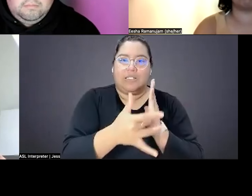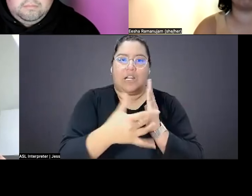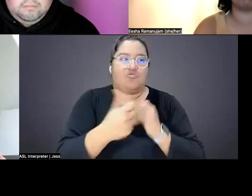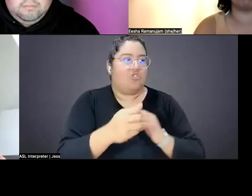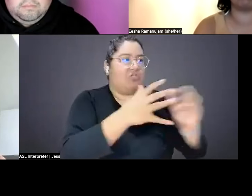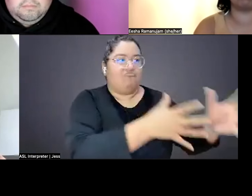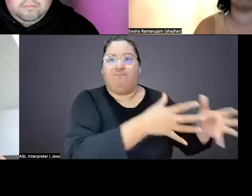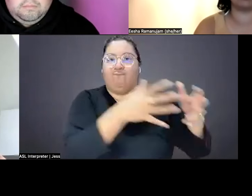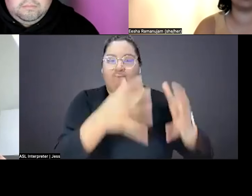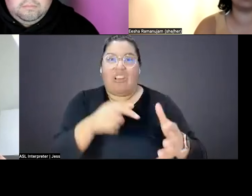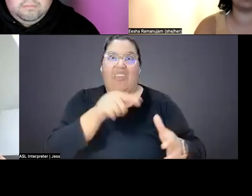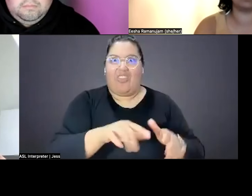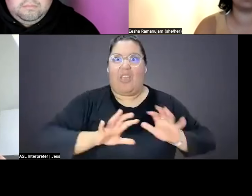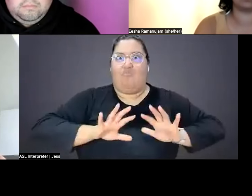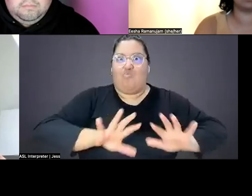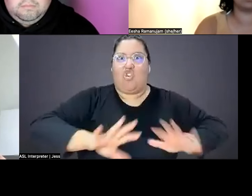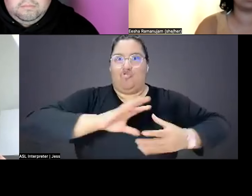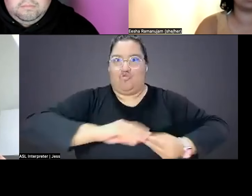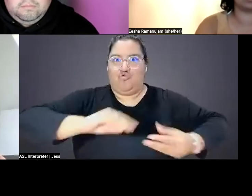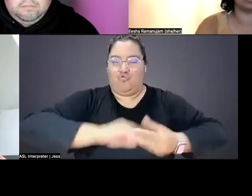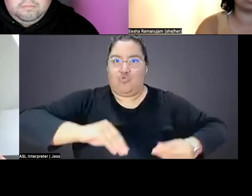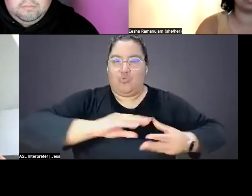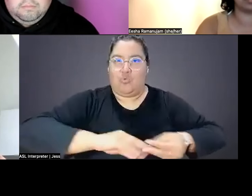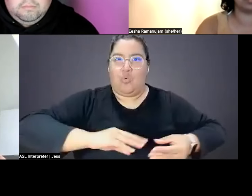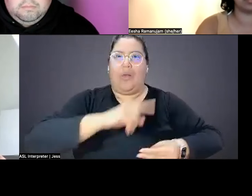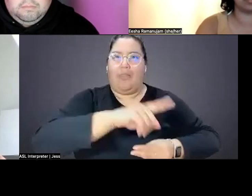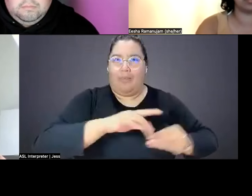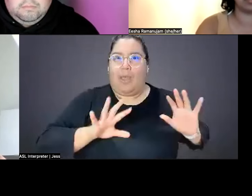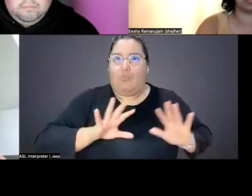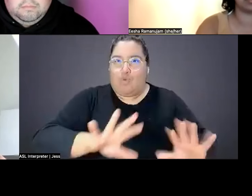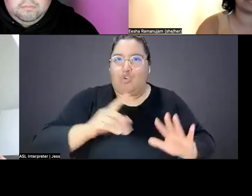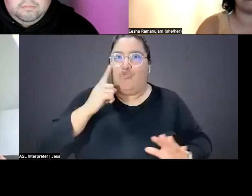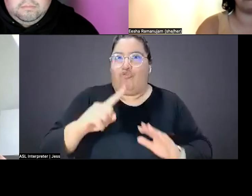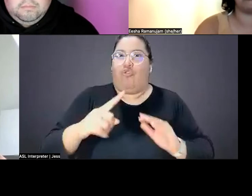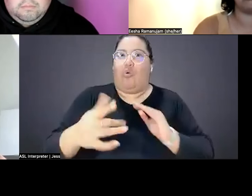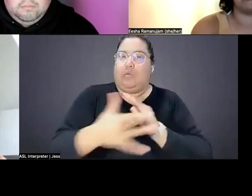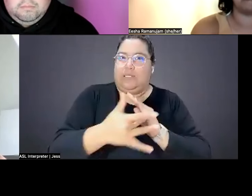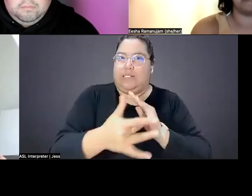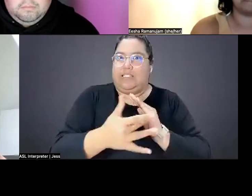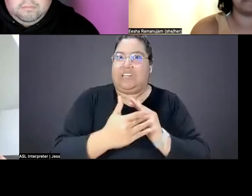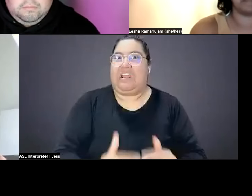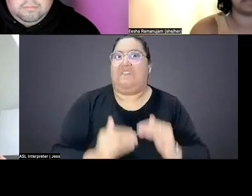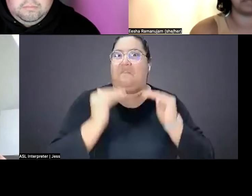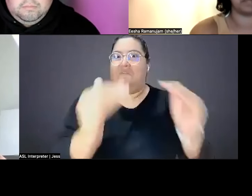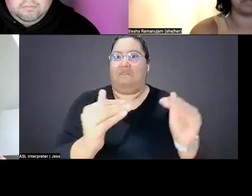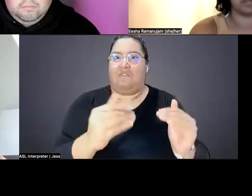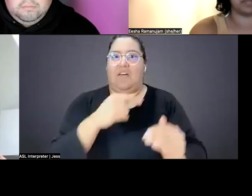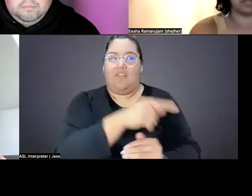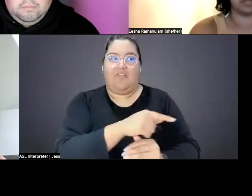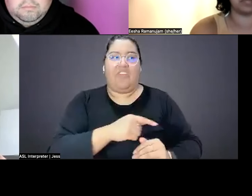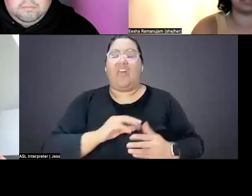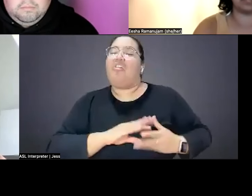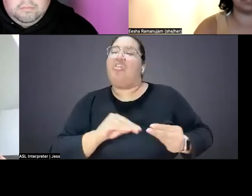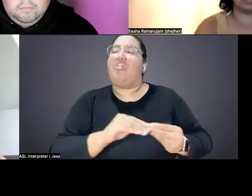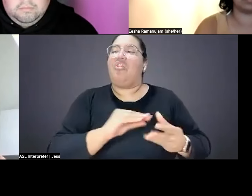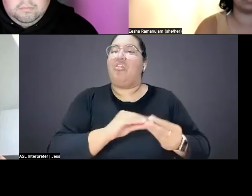lead voices pushing false information, and doing that in a way that actually circumvented the need for